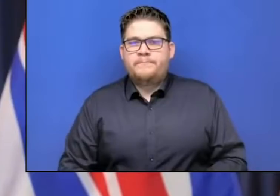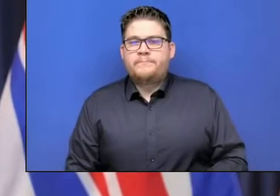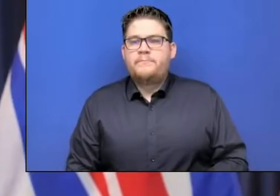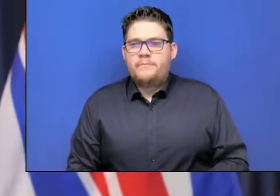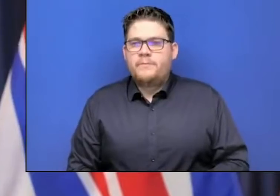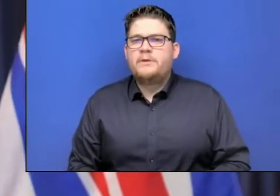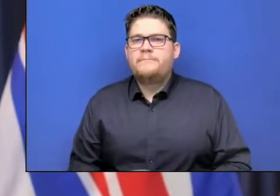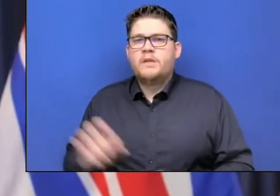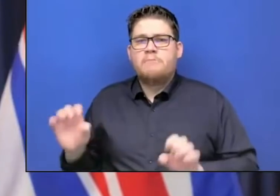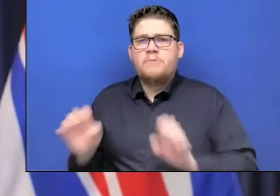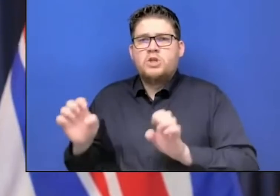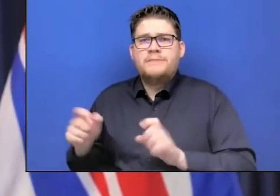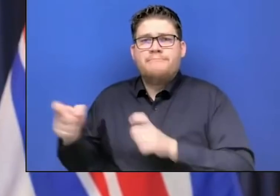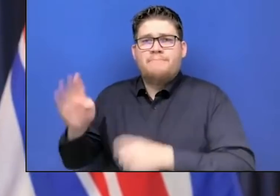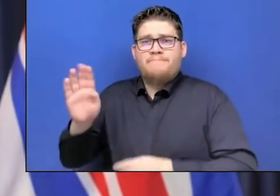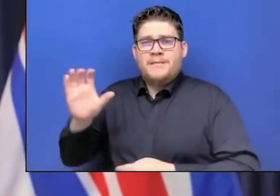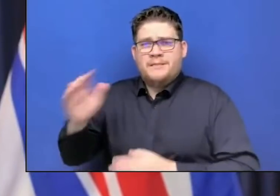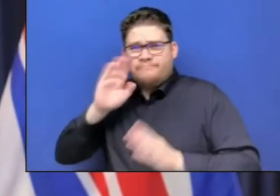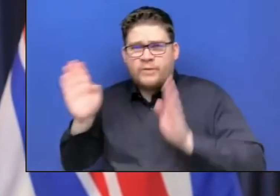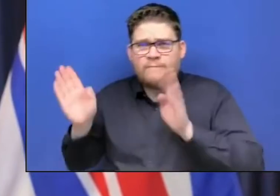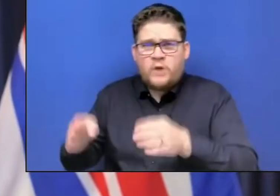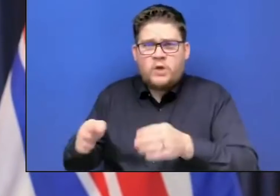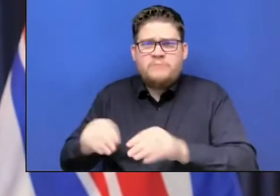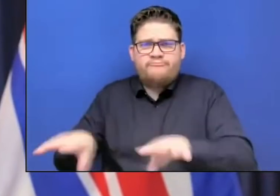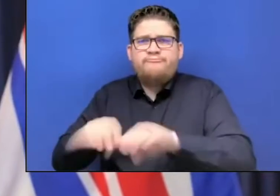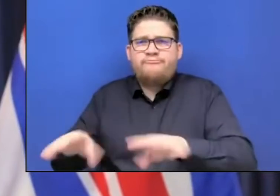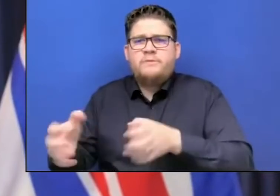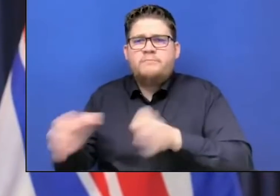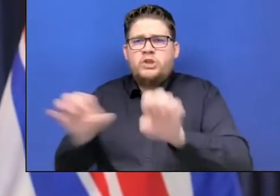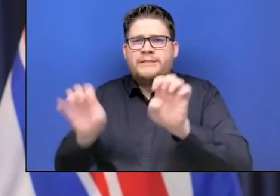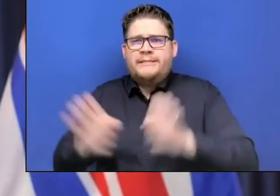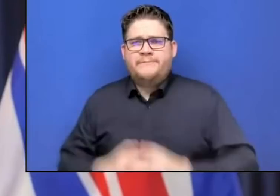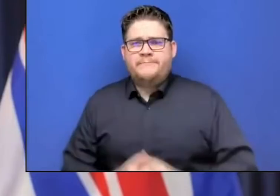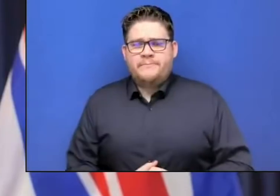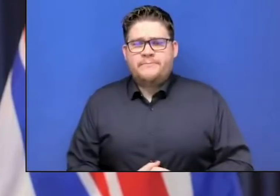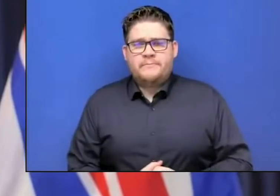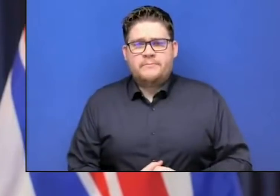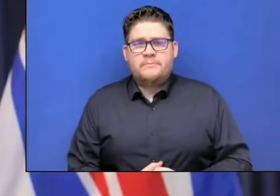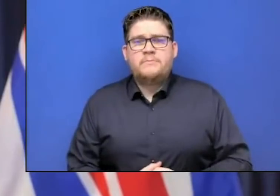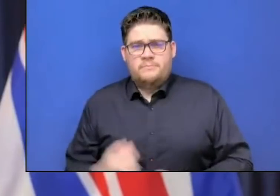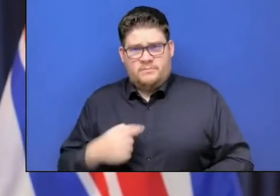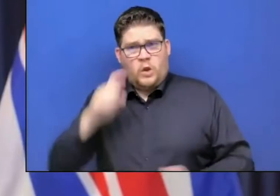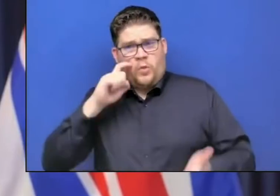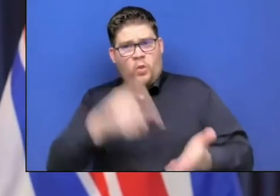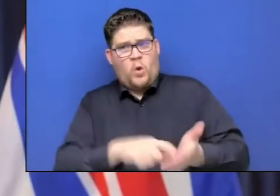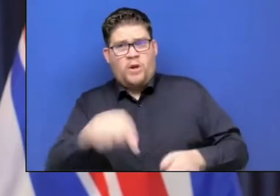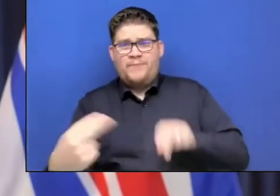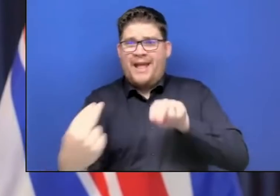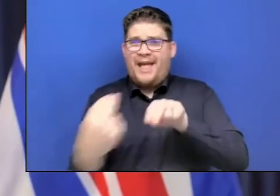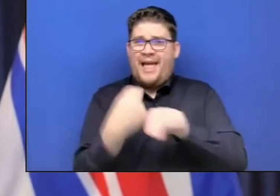needed. We fully recognize how important it is to reopen road connections from the Lower Mainland to the interior to get those supply chains